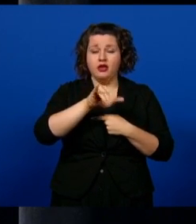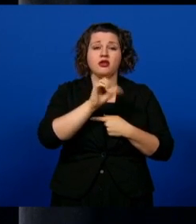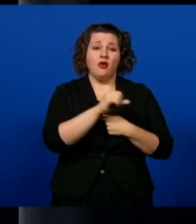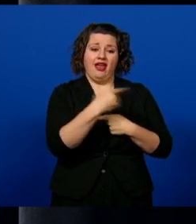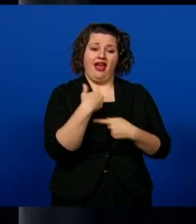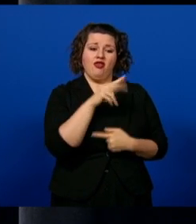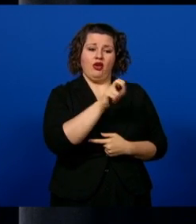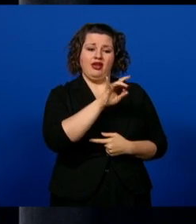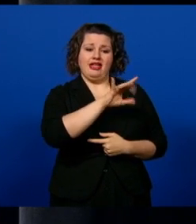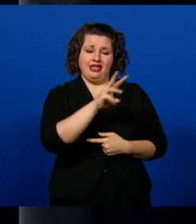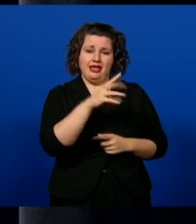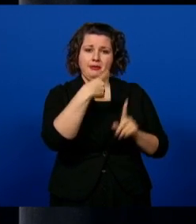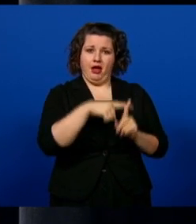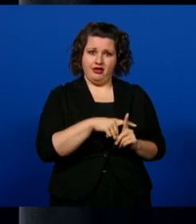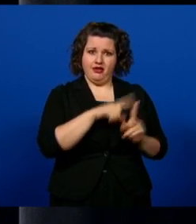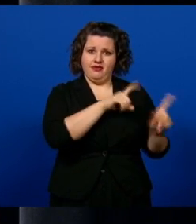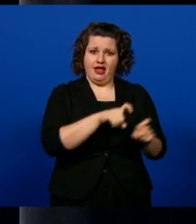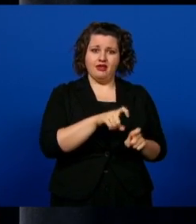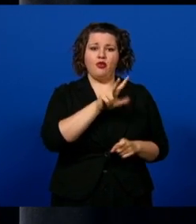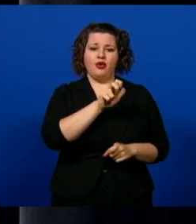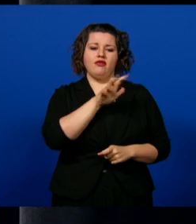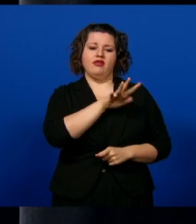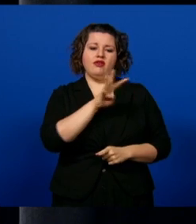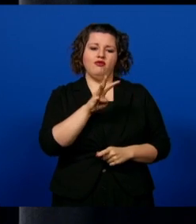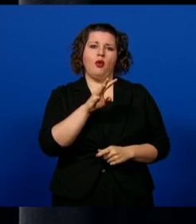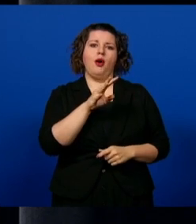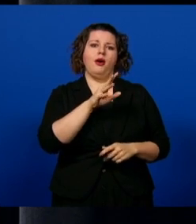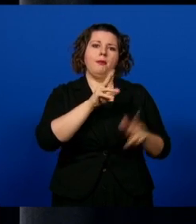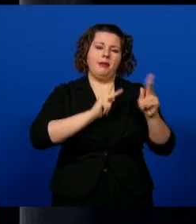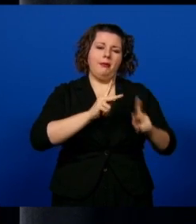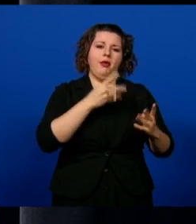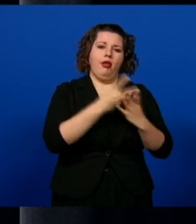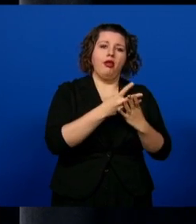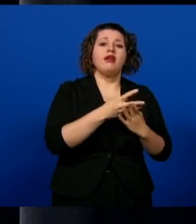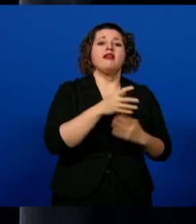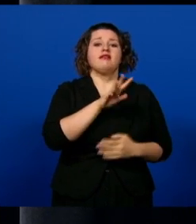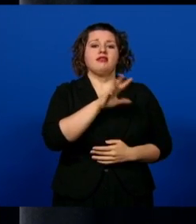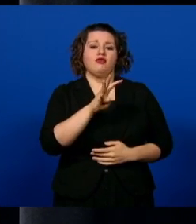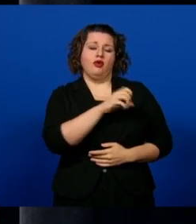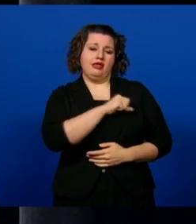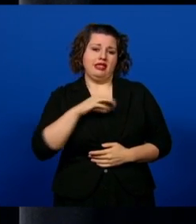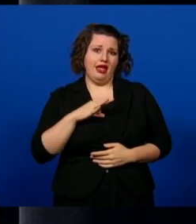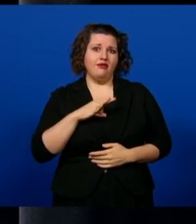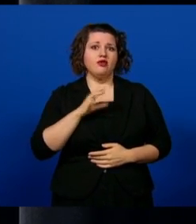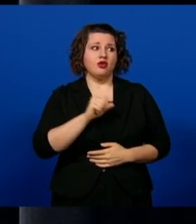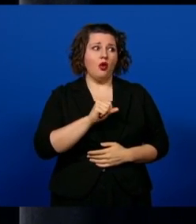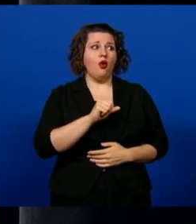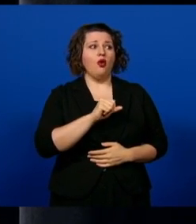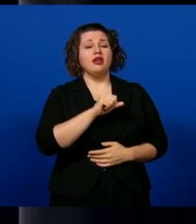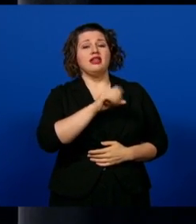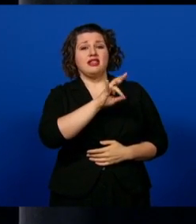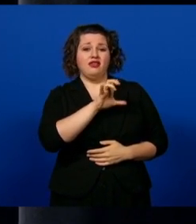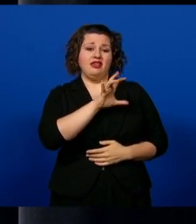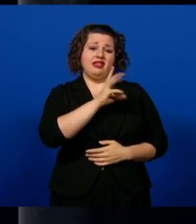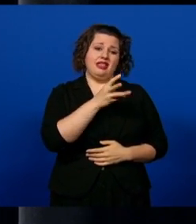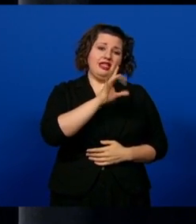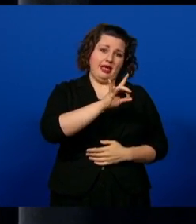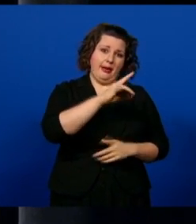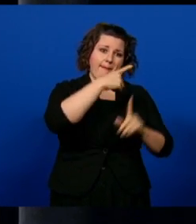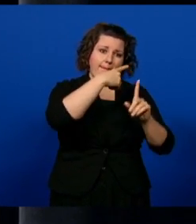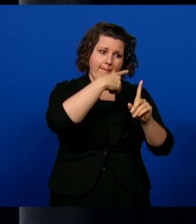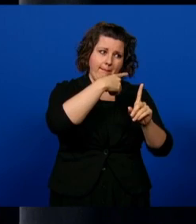tests, 354 inmates, 32 staff, out of a total of 768 positive